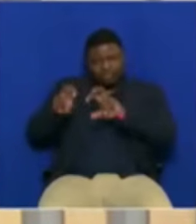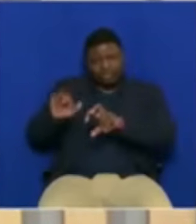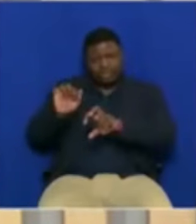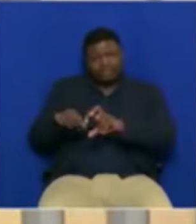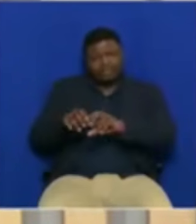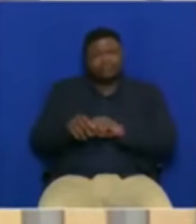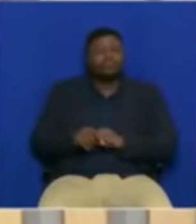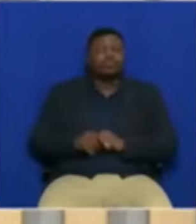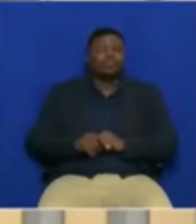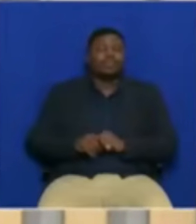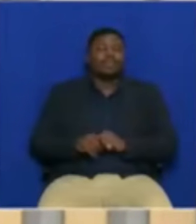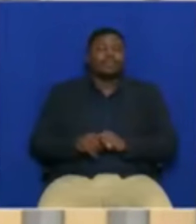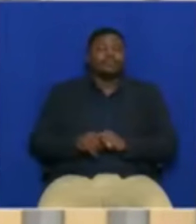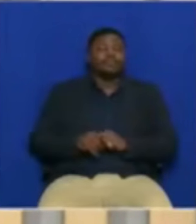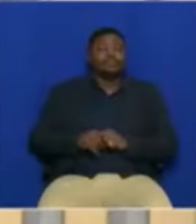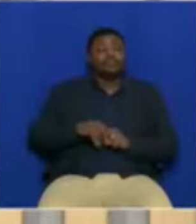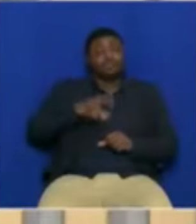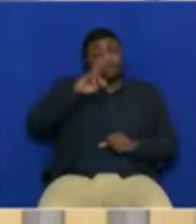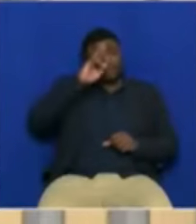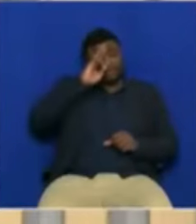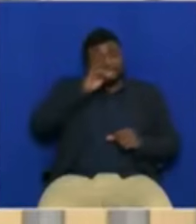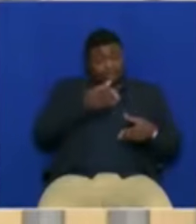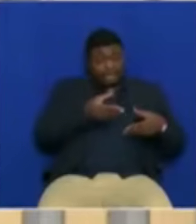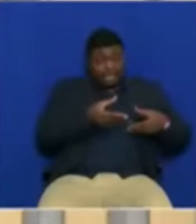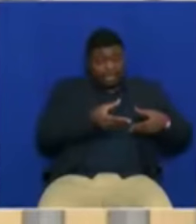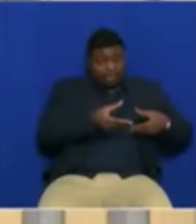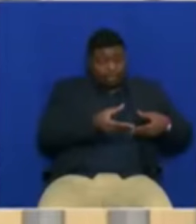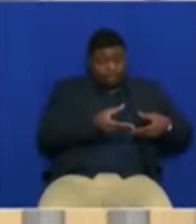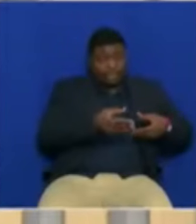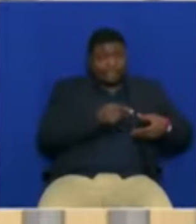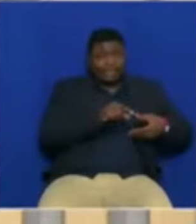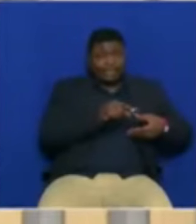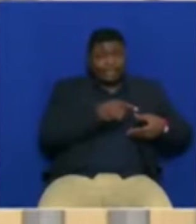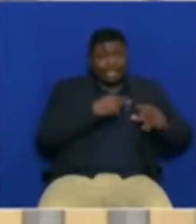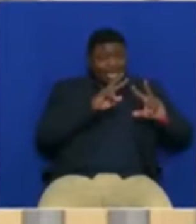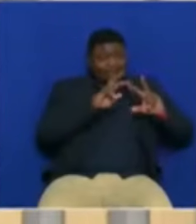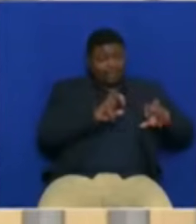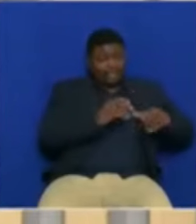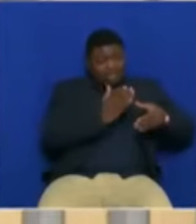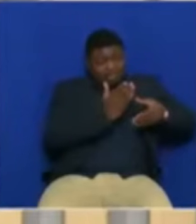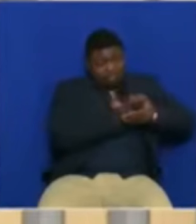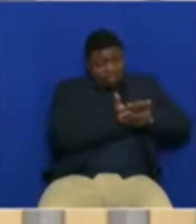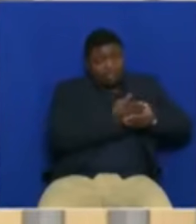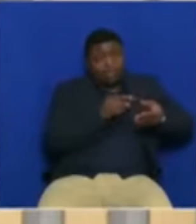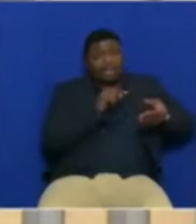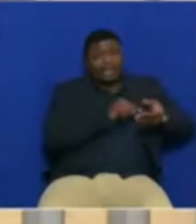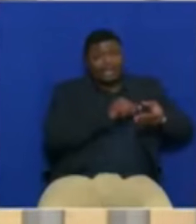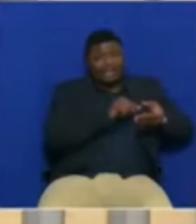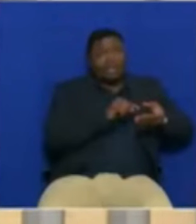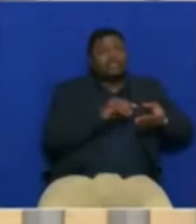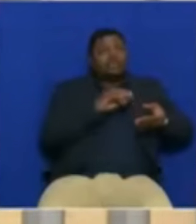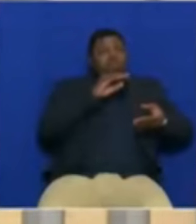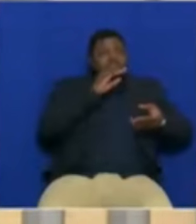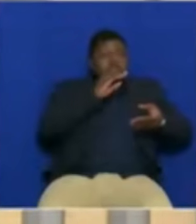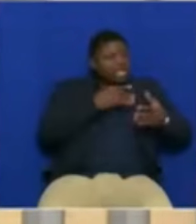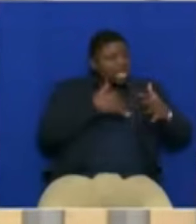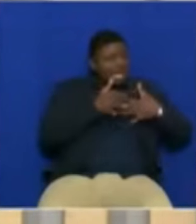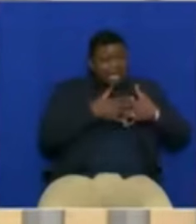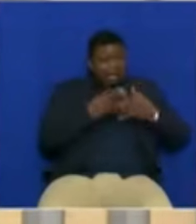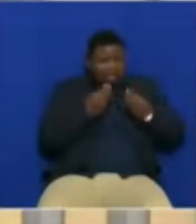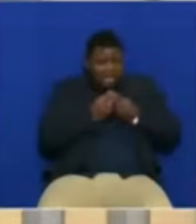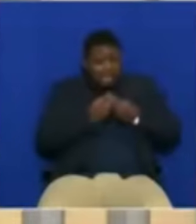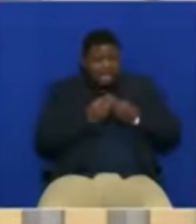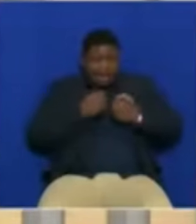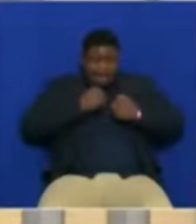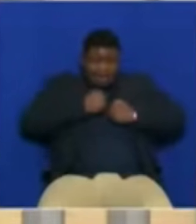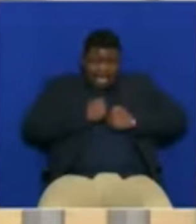docket that I am working with, if there's something I need in that, I would task him. It does not mean the chief, I must go to the chief